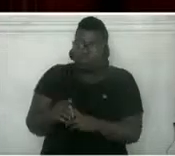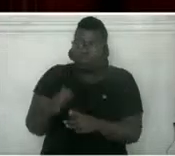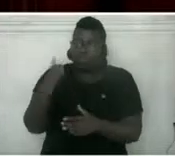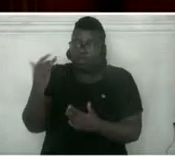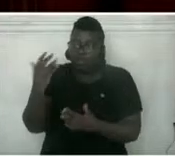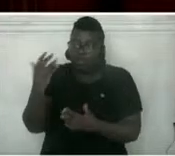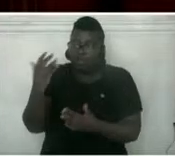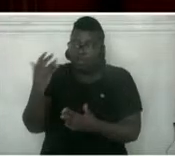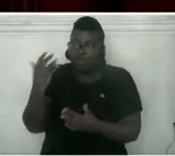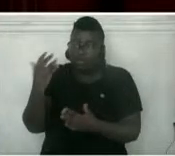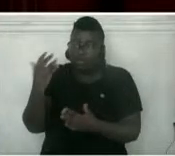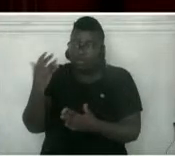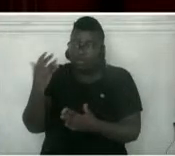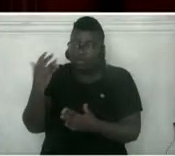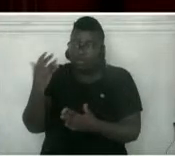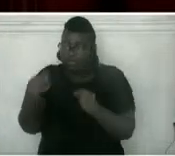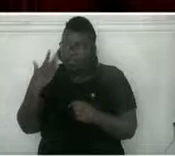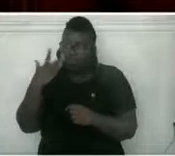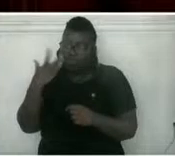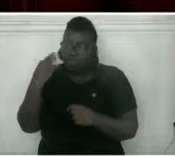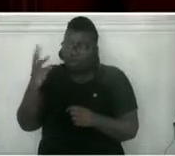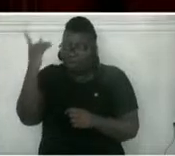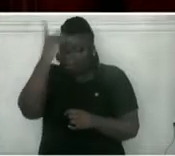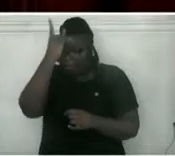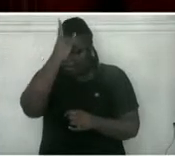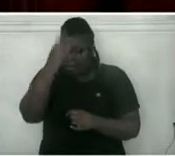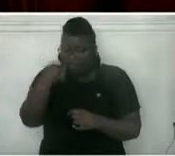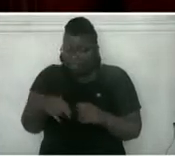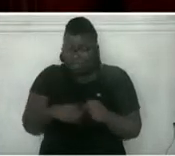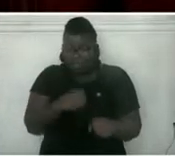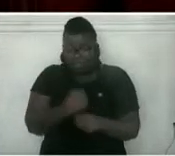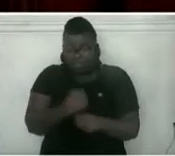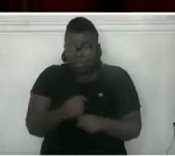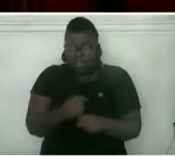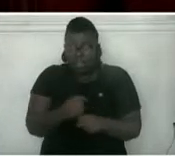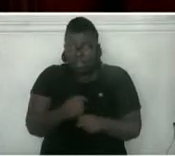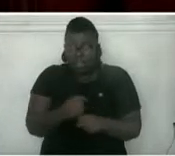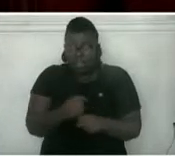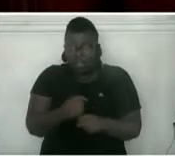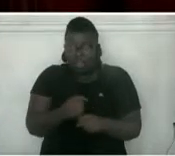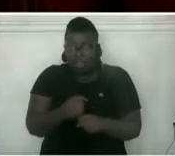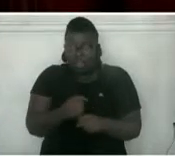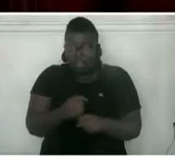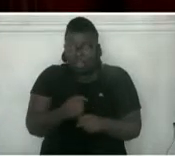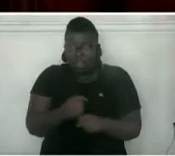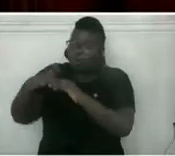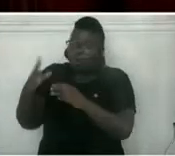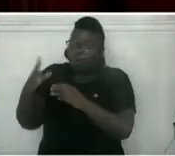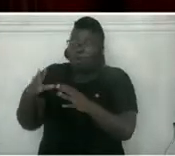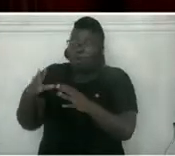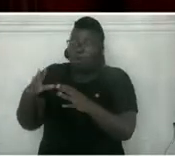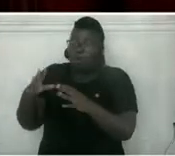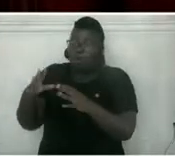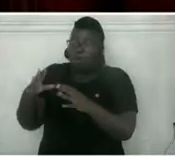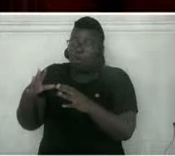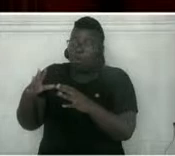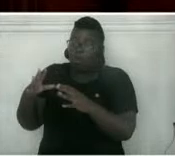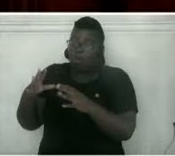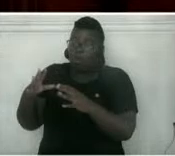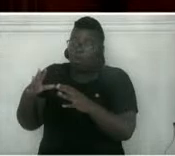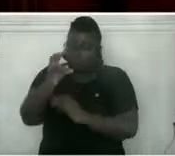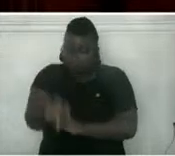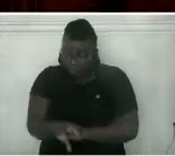year. There are other 14 bridges that will be built. We know that the development